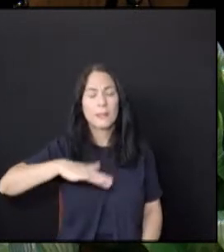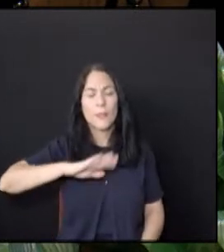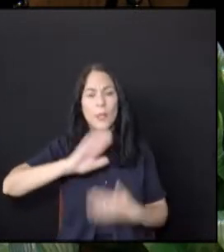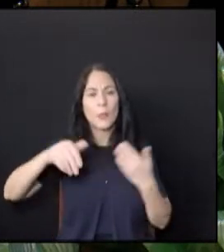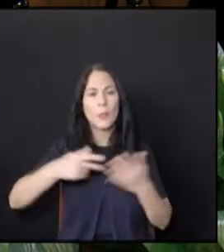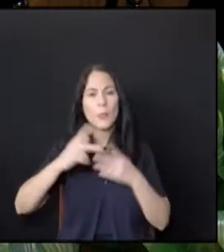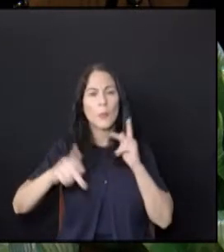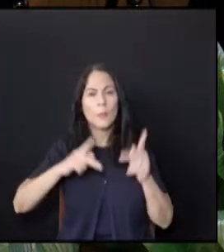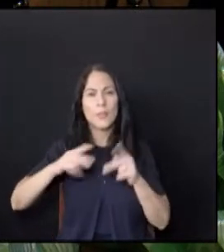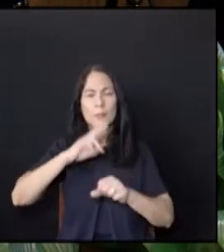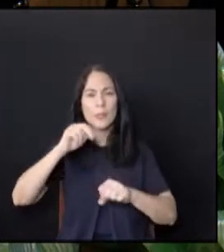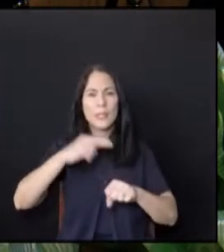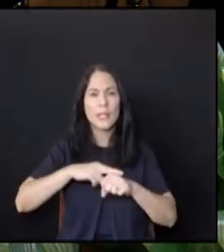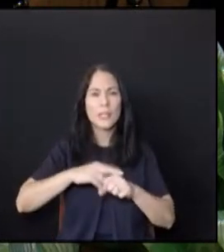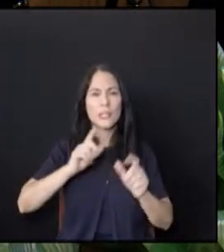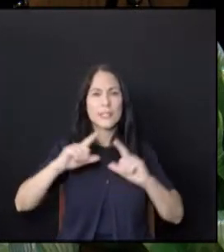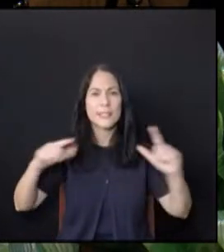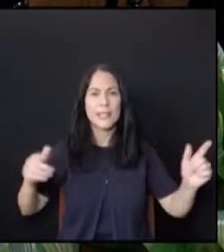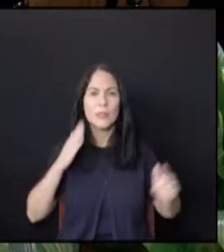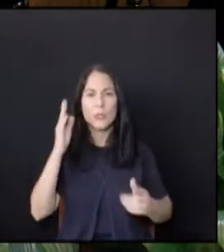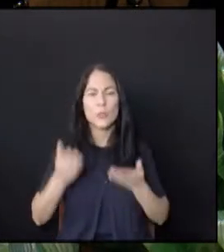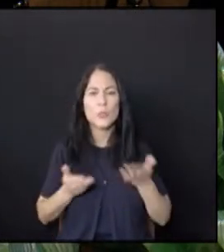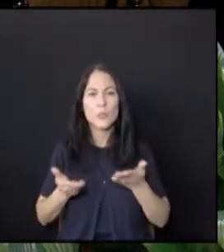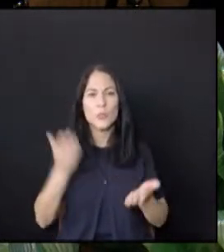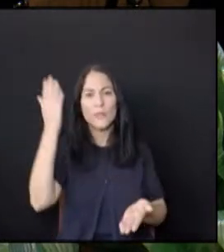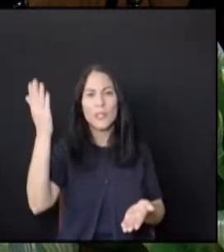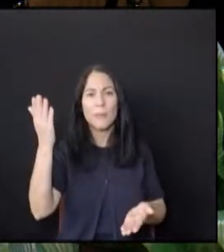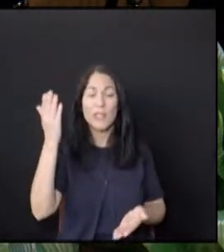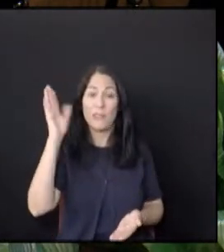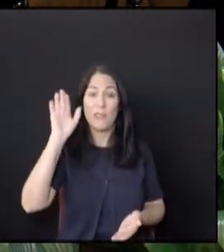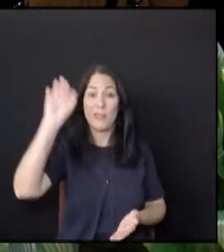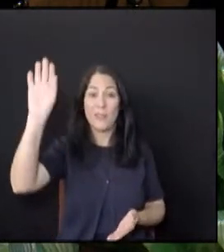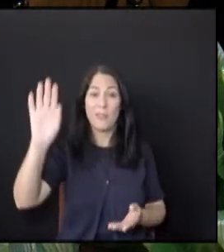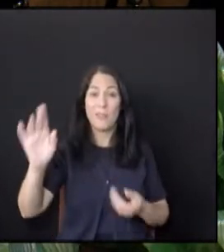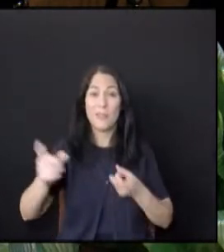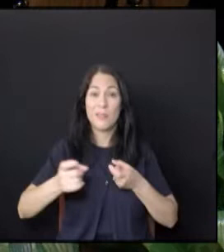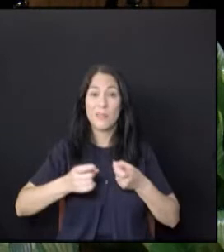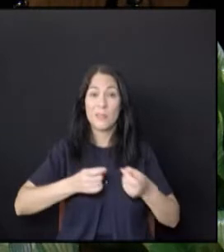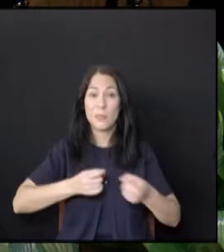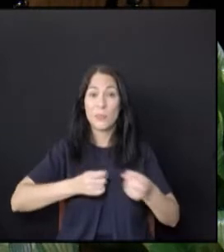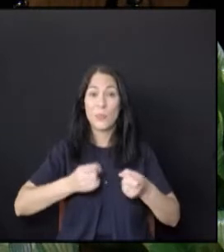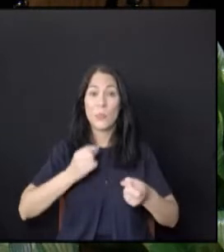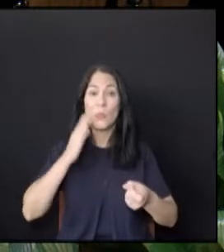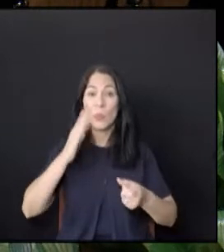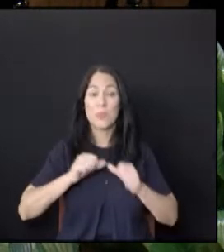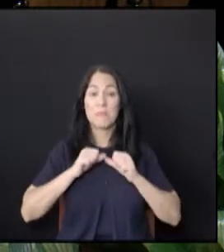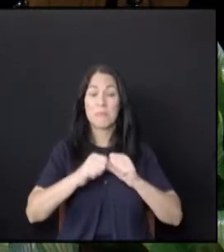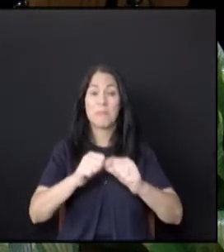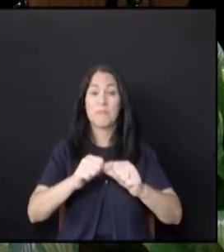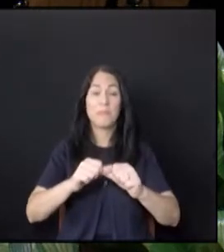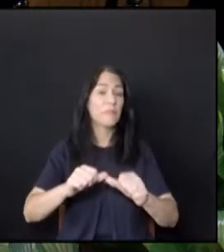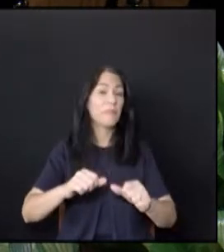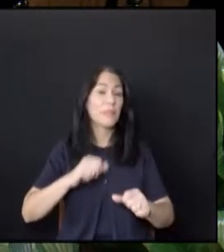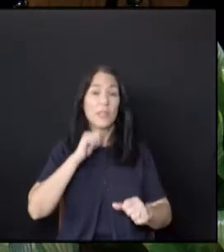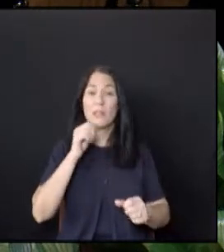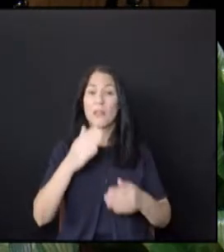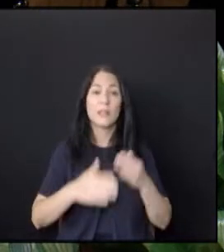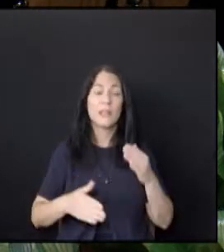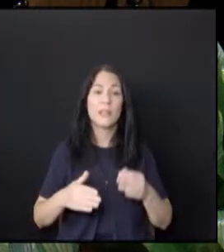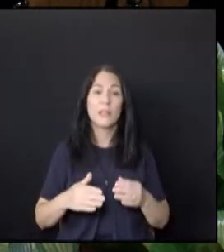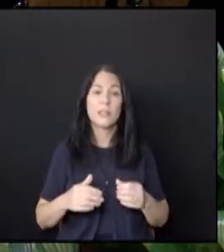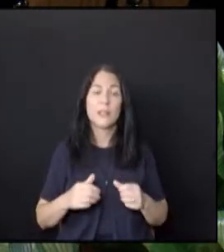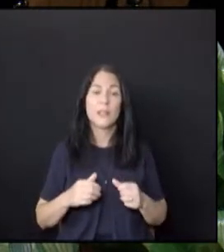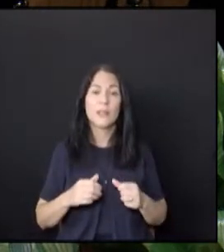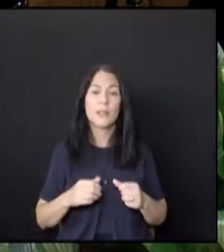and languages should serve him. His dominion is an everlasting dominion, which shall not pass away, and his kingdom, one that shall not